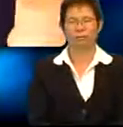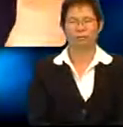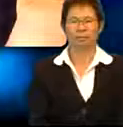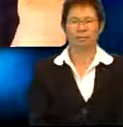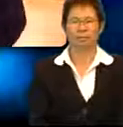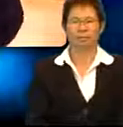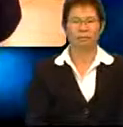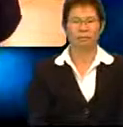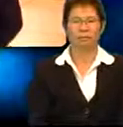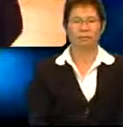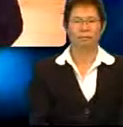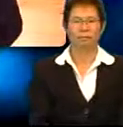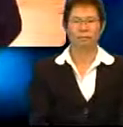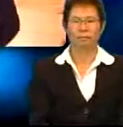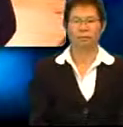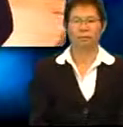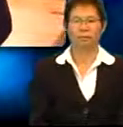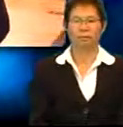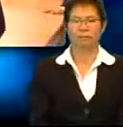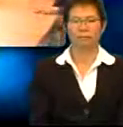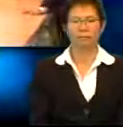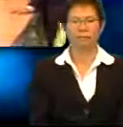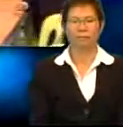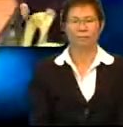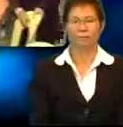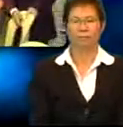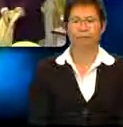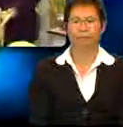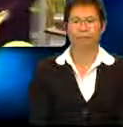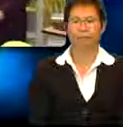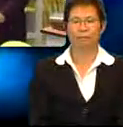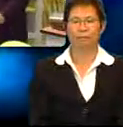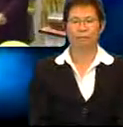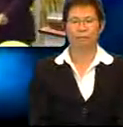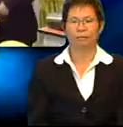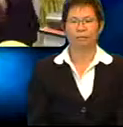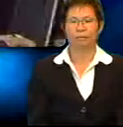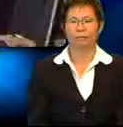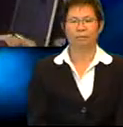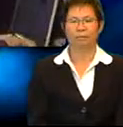You put the answer, oh I see, oh never mind, you just look at the figure,